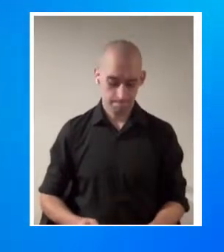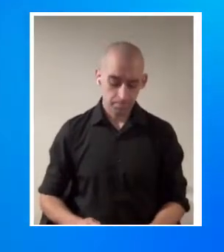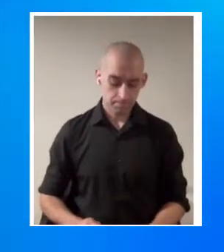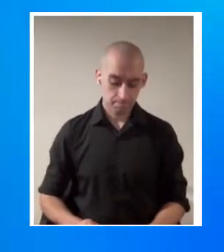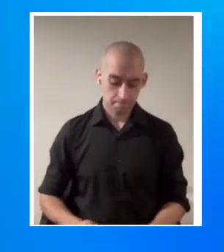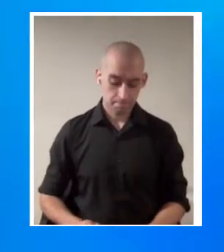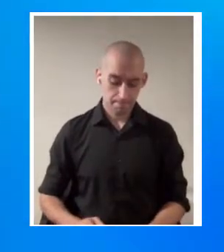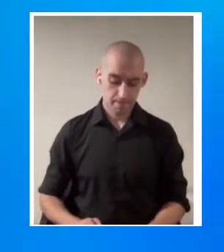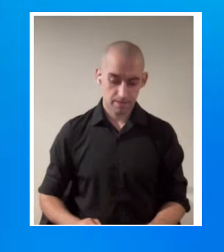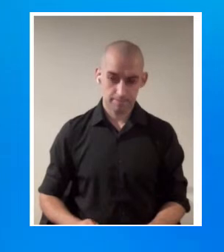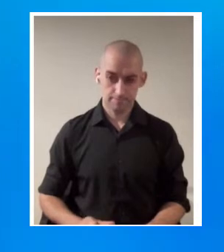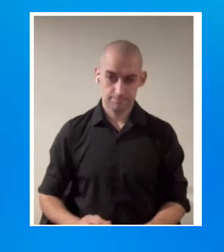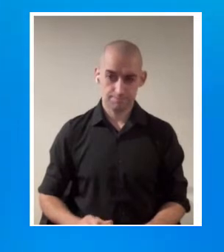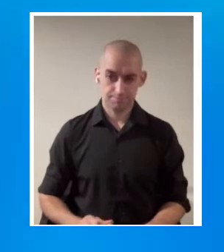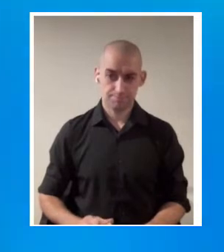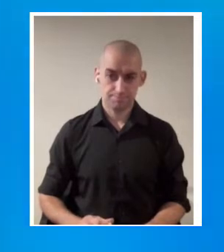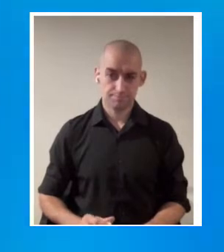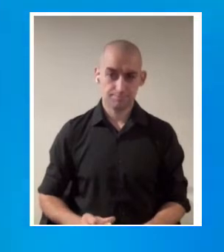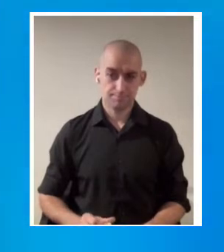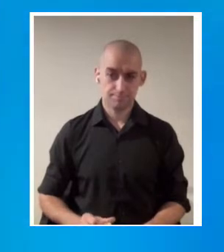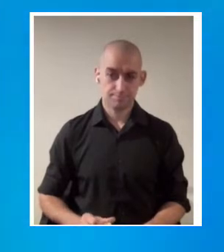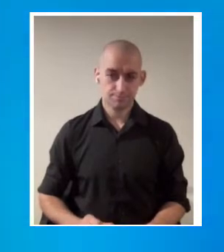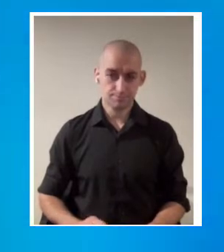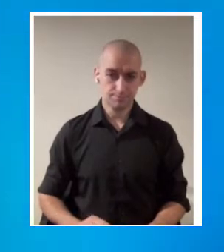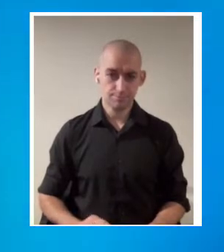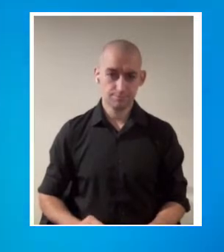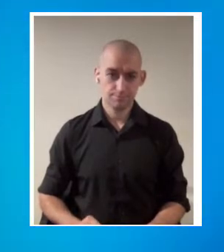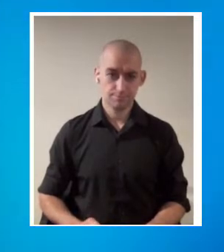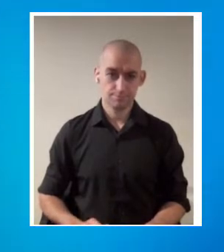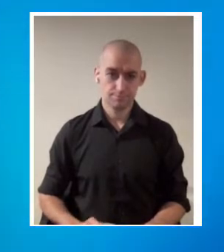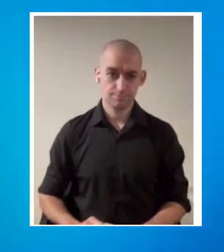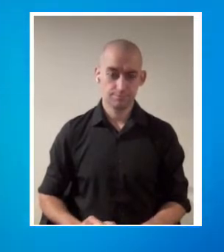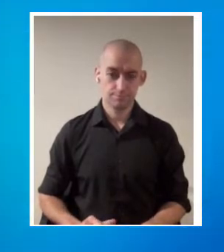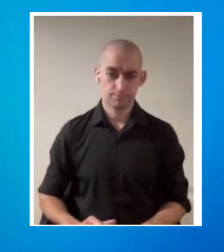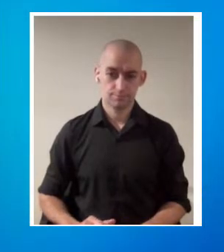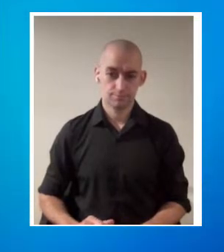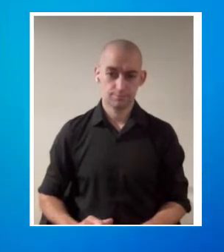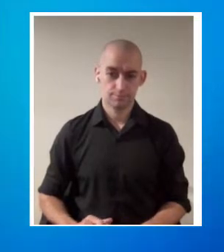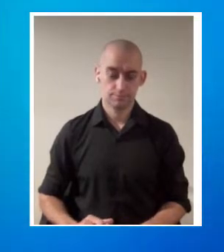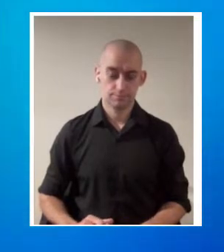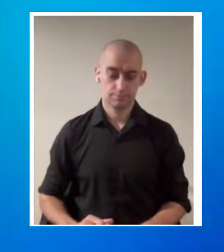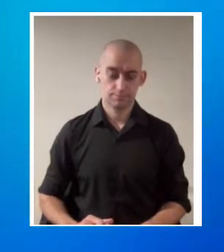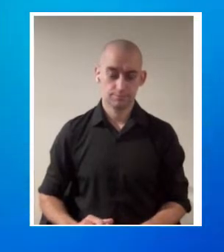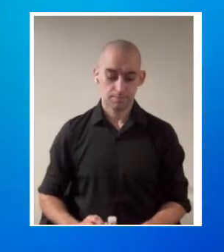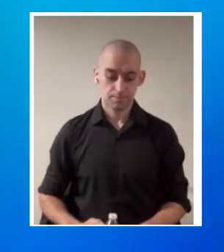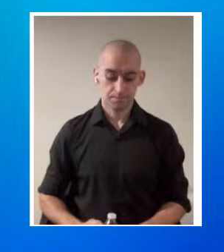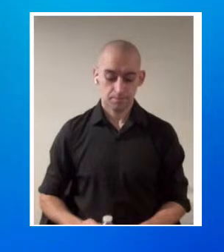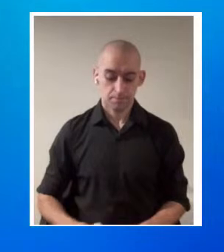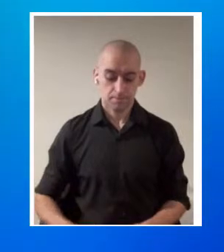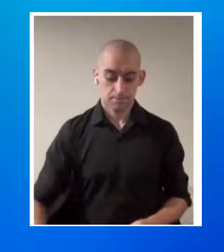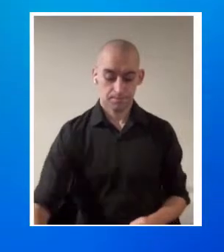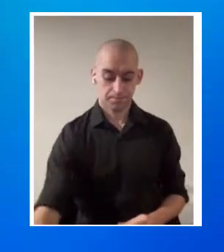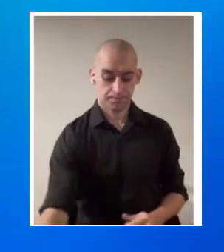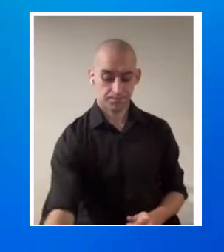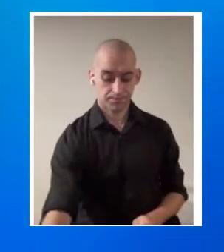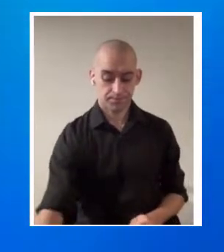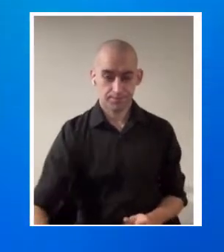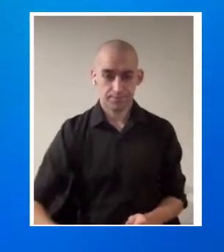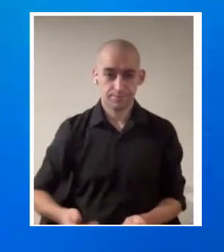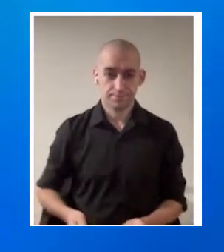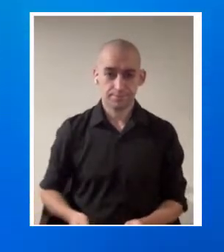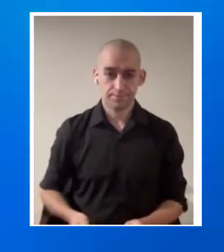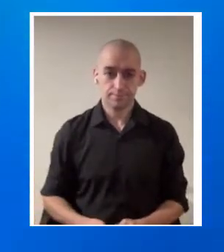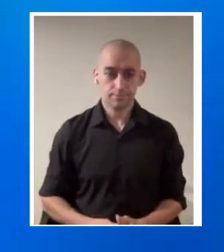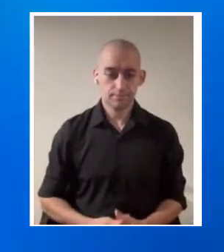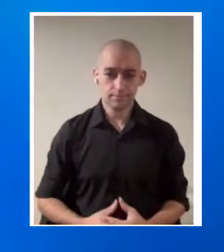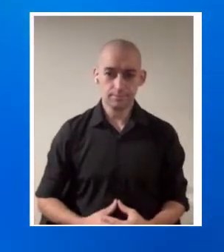oh, it would be Maria Zura. She's our one of our moderators. I'm not sure she was able to stay on throughout this whole time